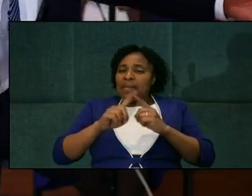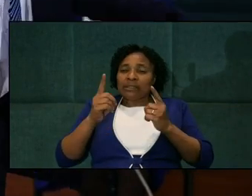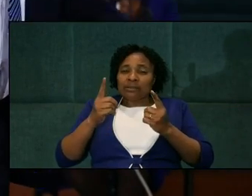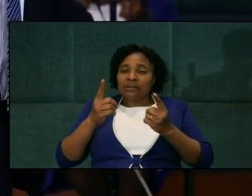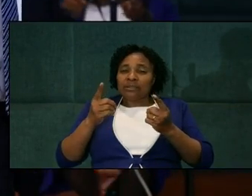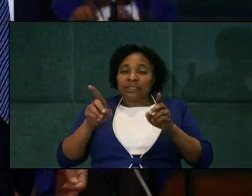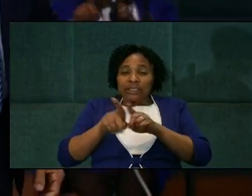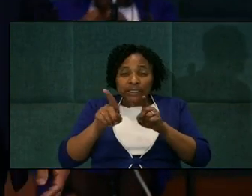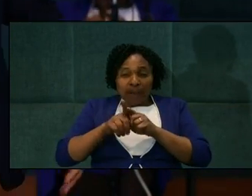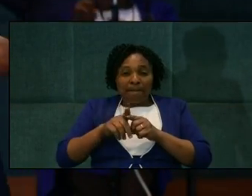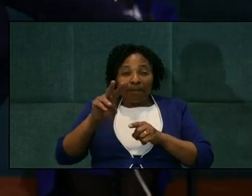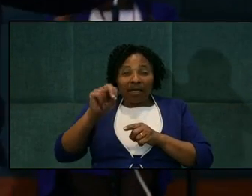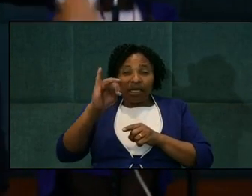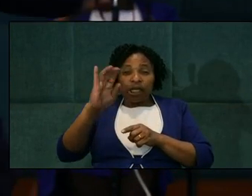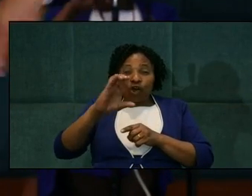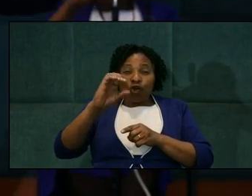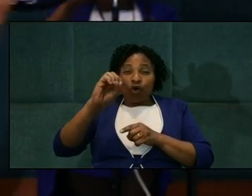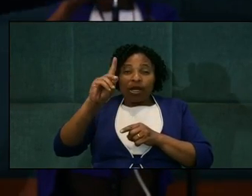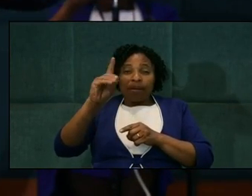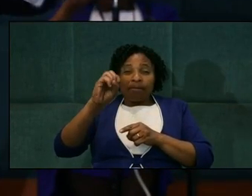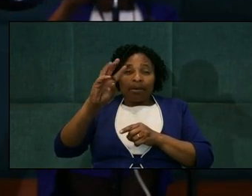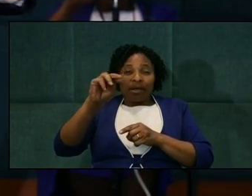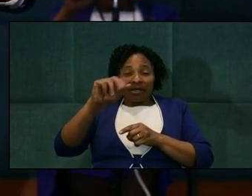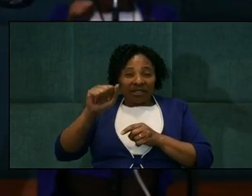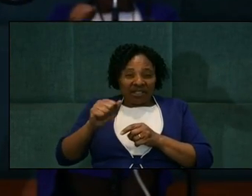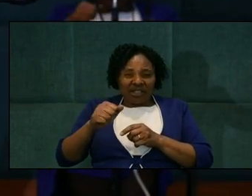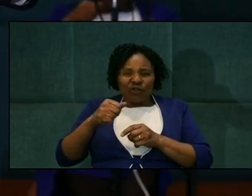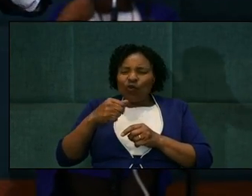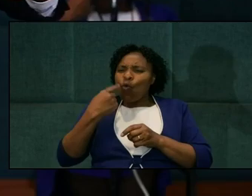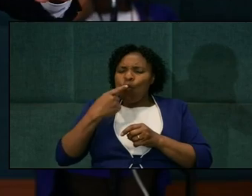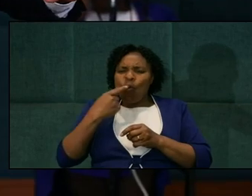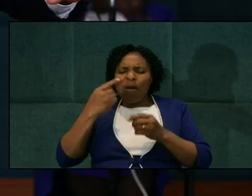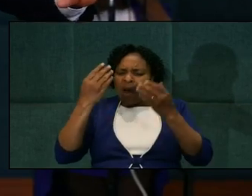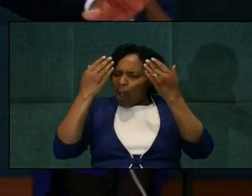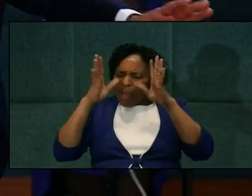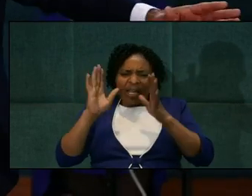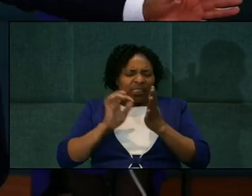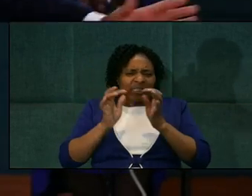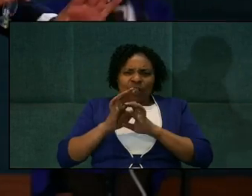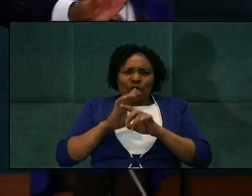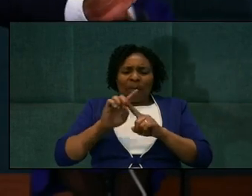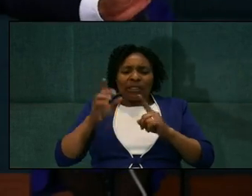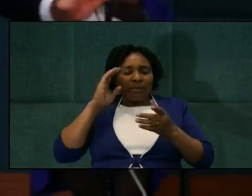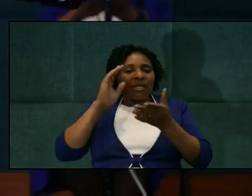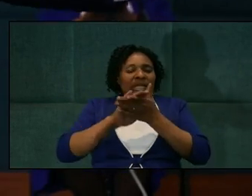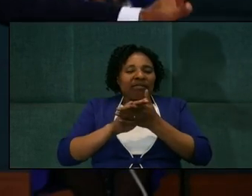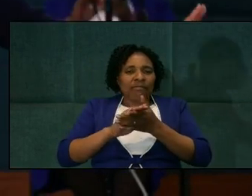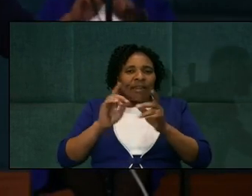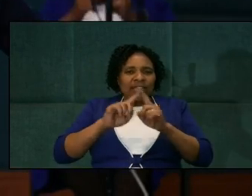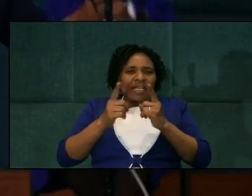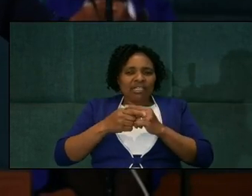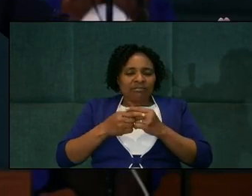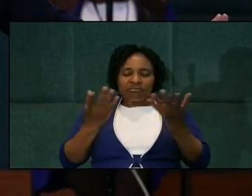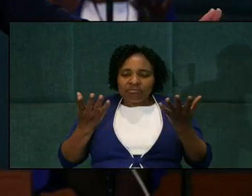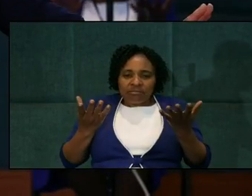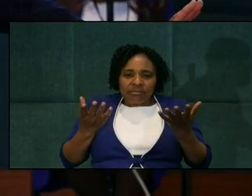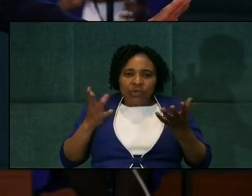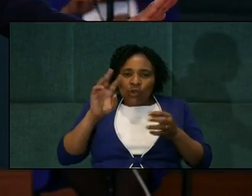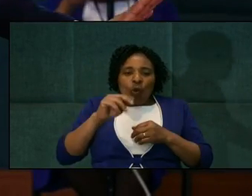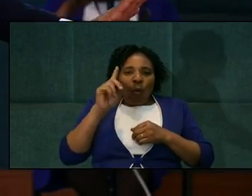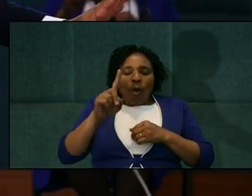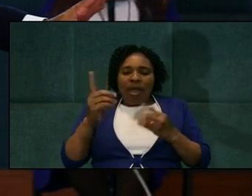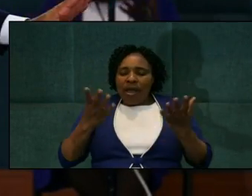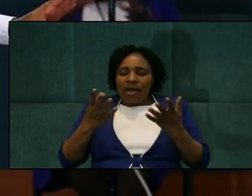Jesus. Go through the list of people who believe in Jesus and you'll realize they're nowhere near the church.